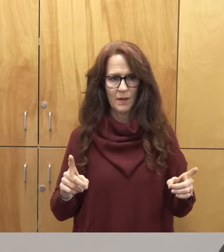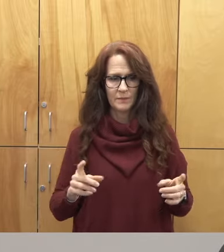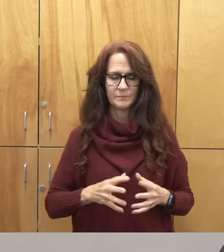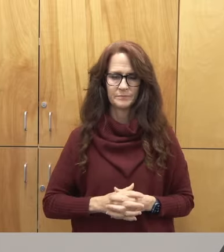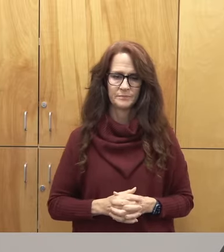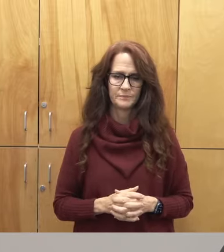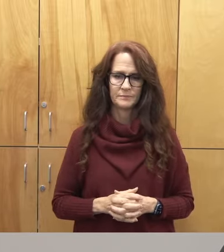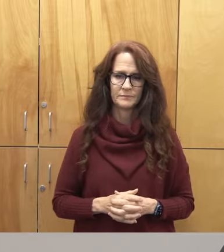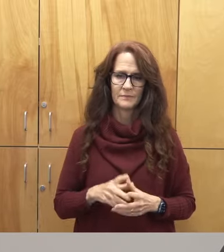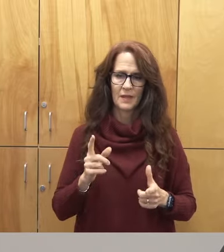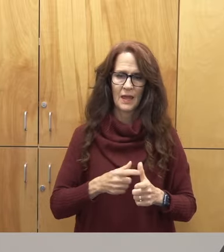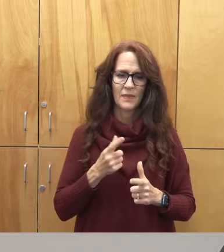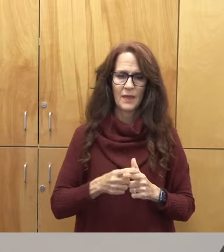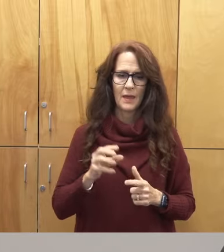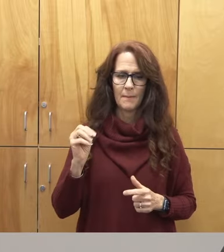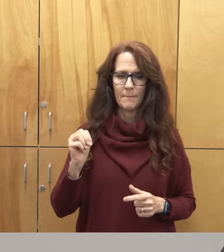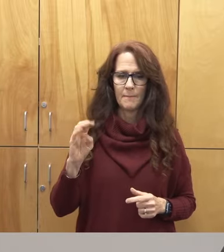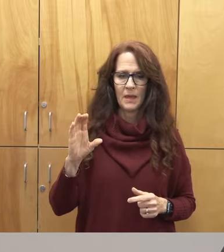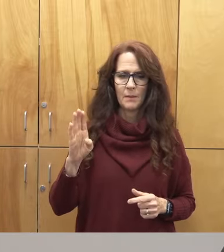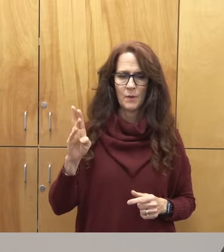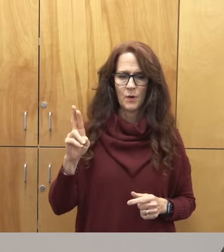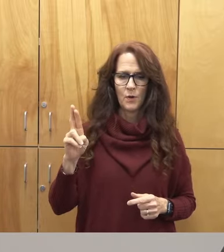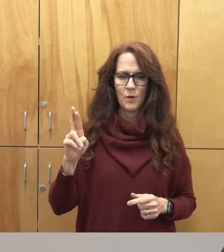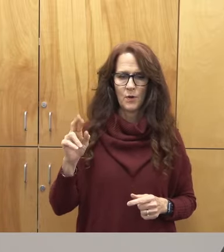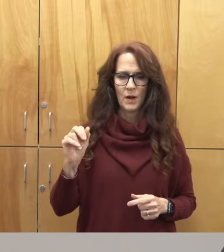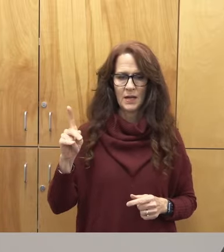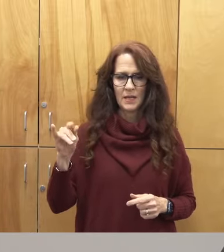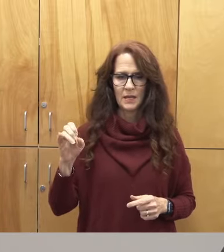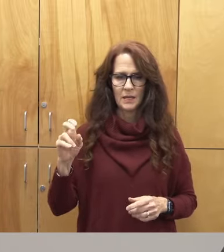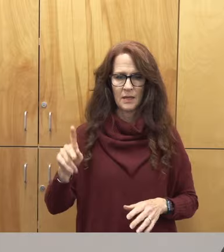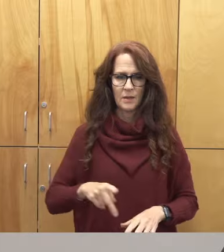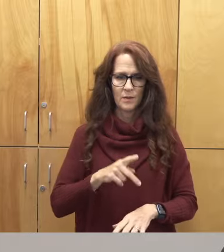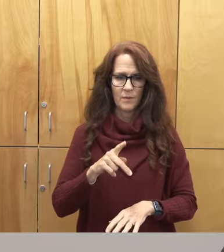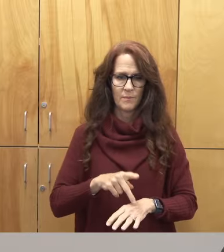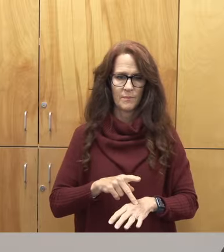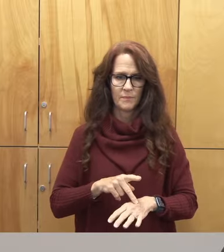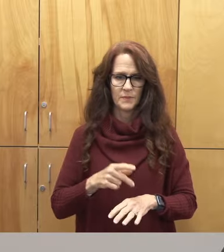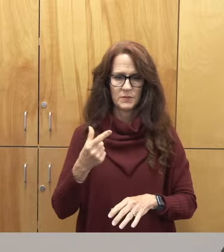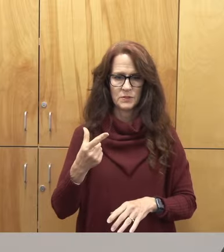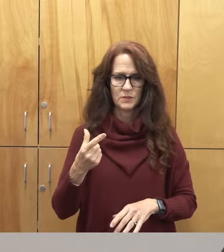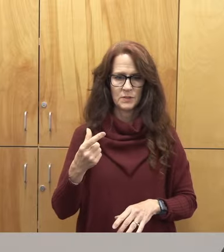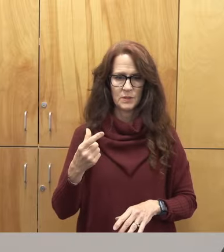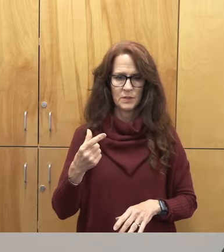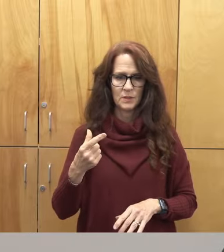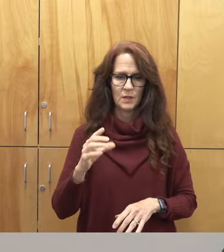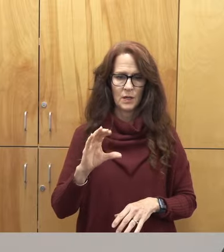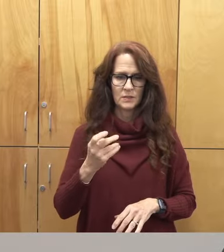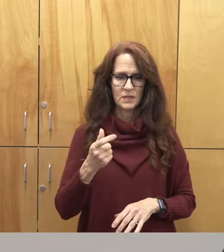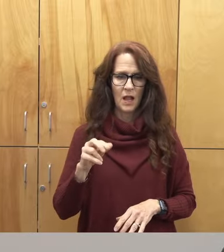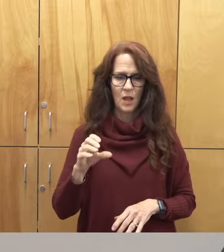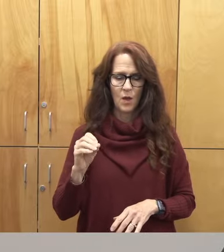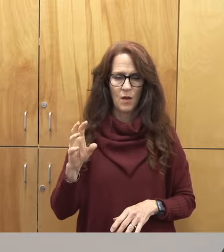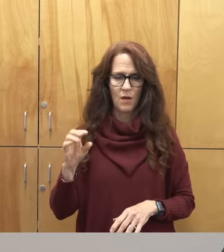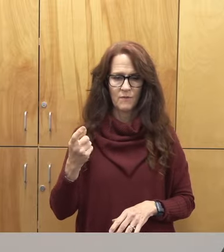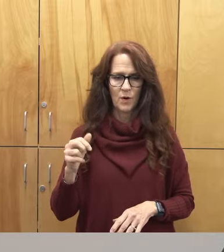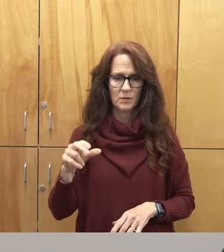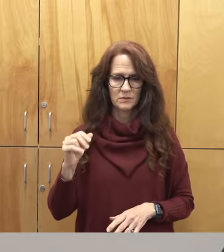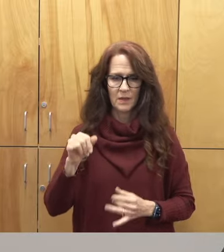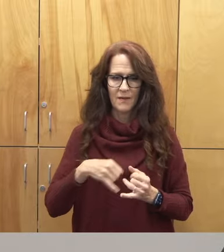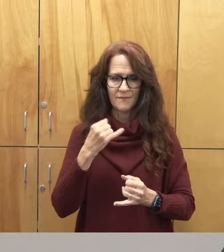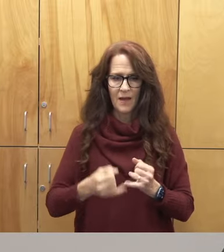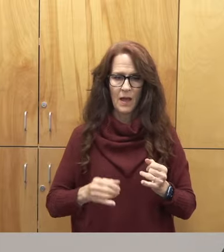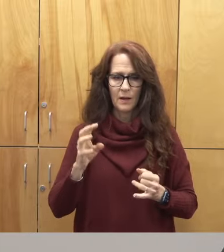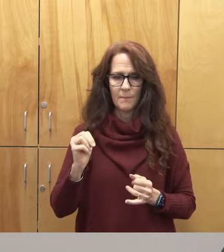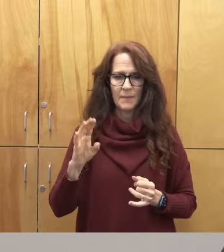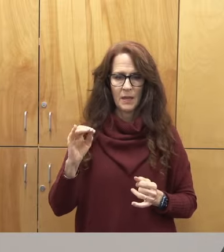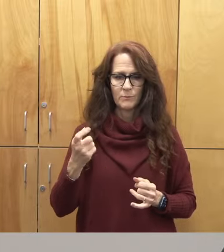And then at McBride, it was also Principal Gonzalo Moraga's final McBride